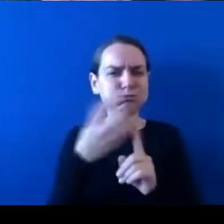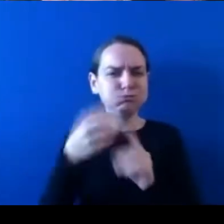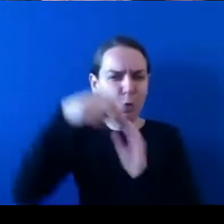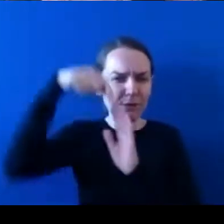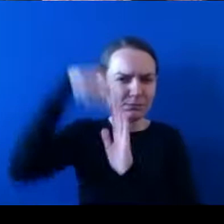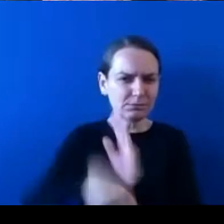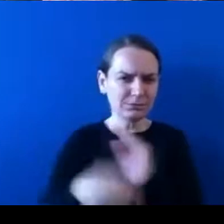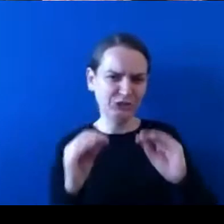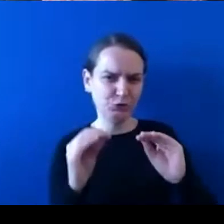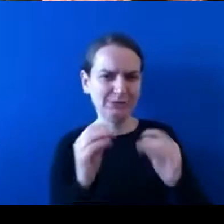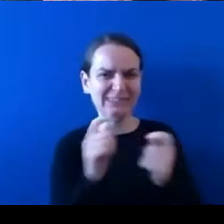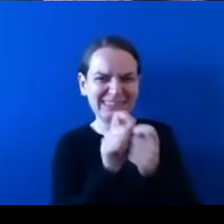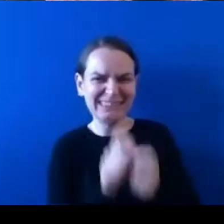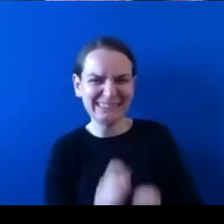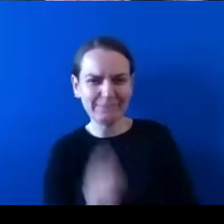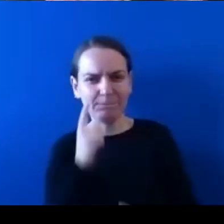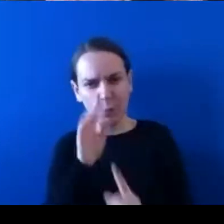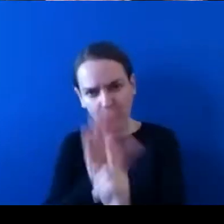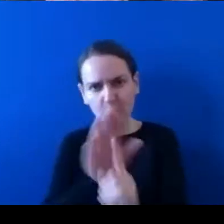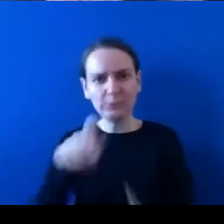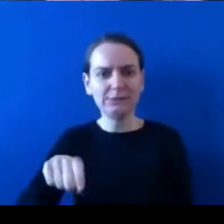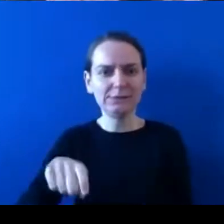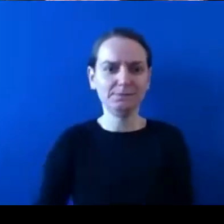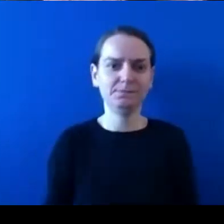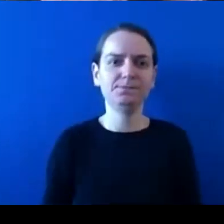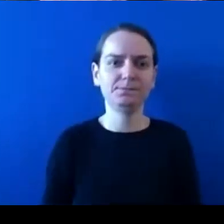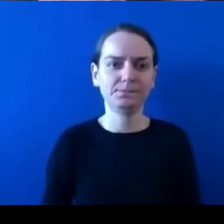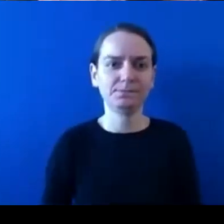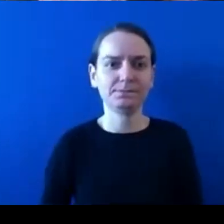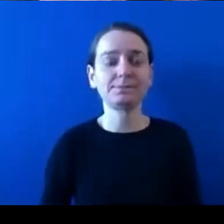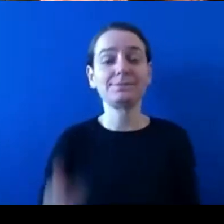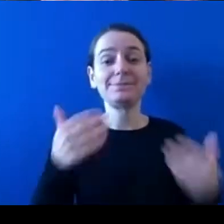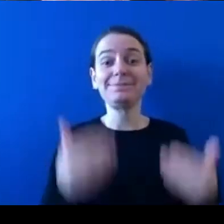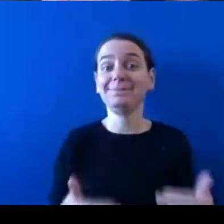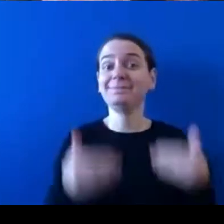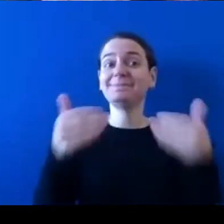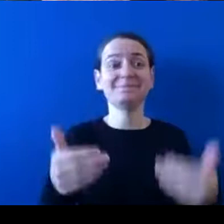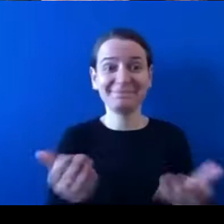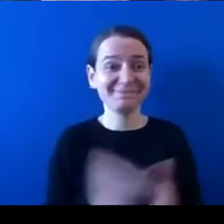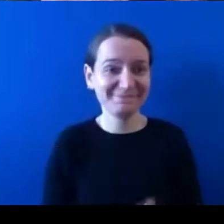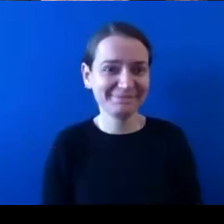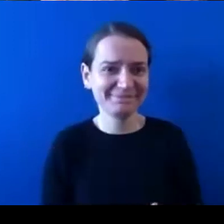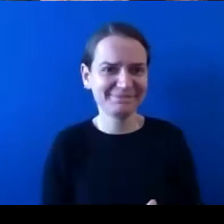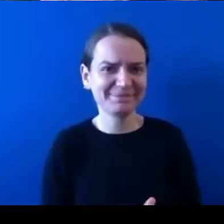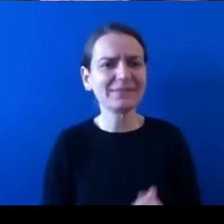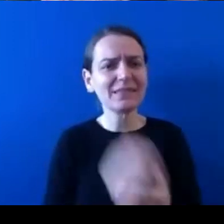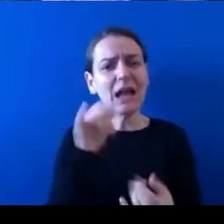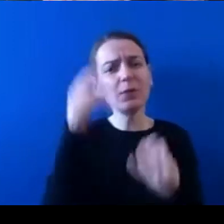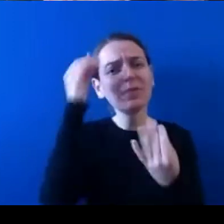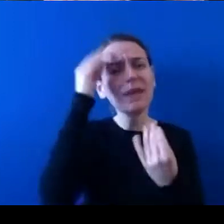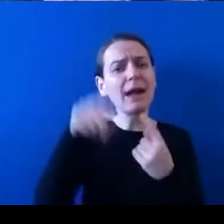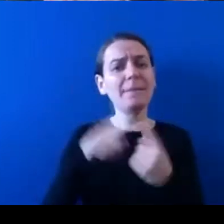picking a college. You want to look at the size,